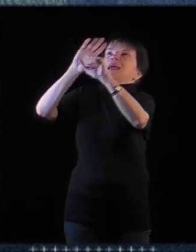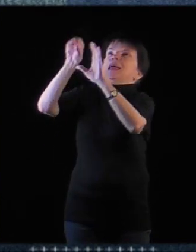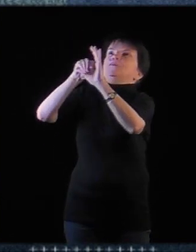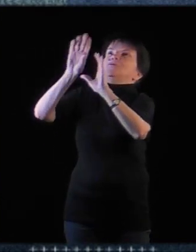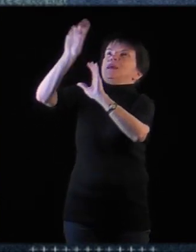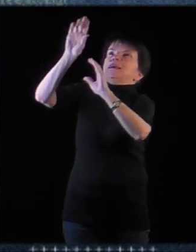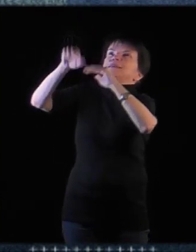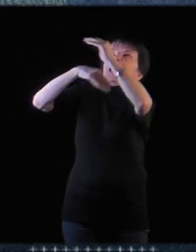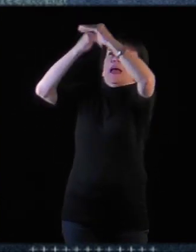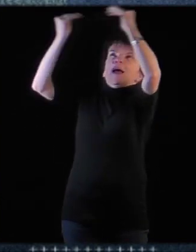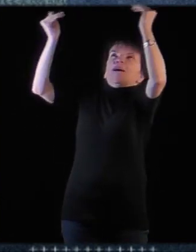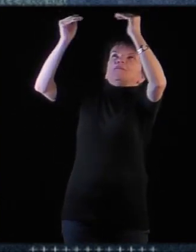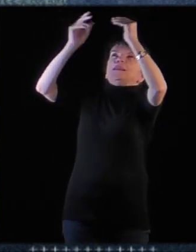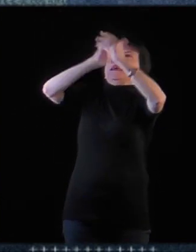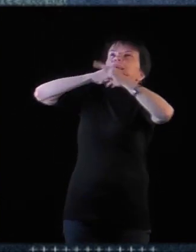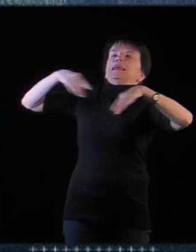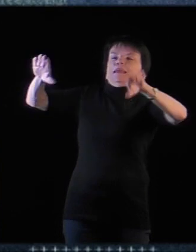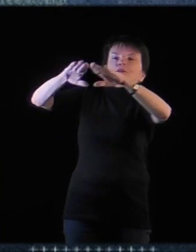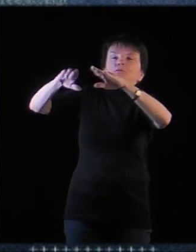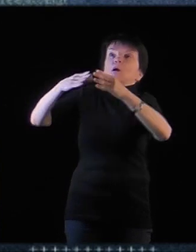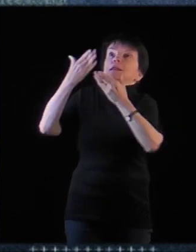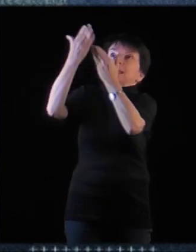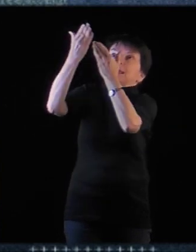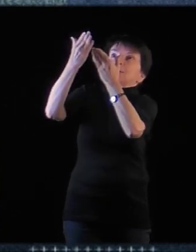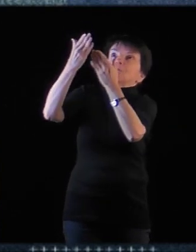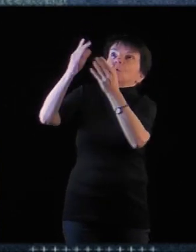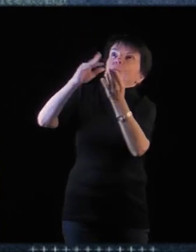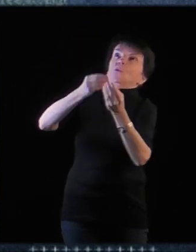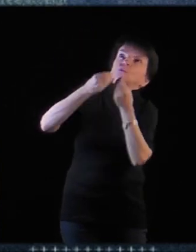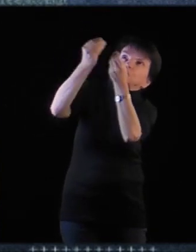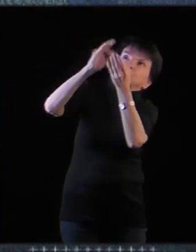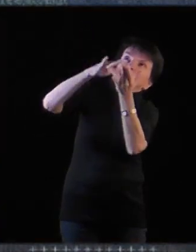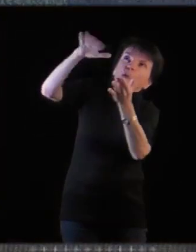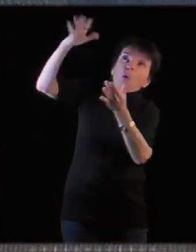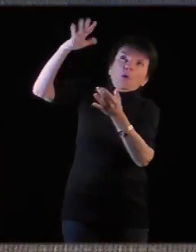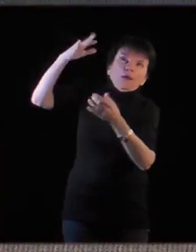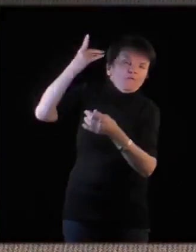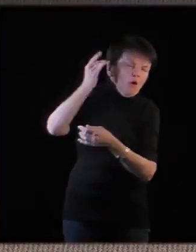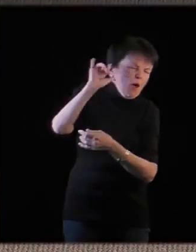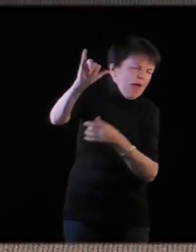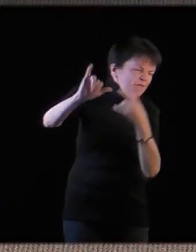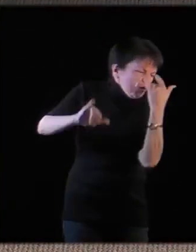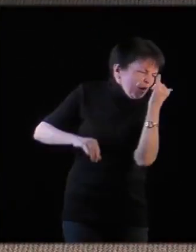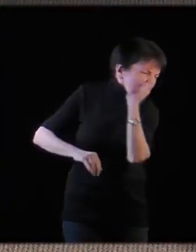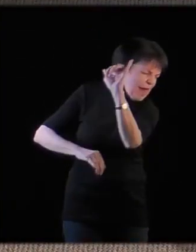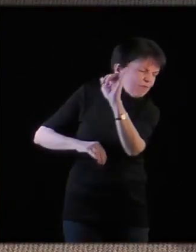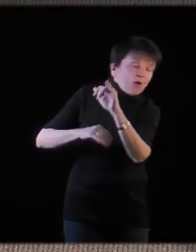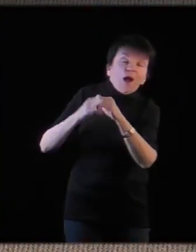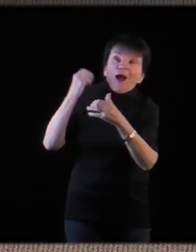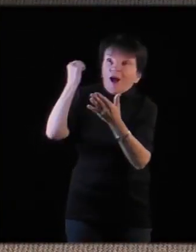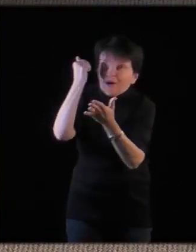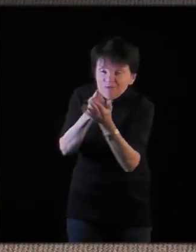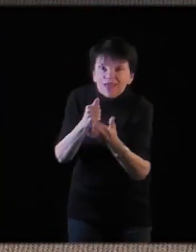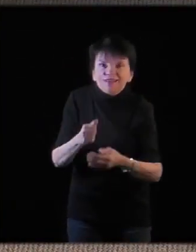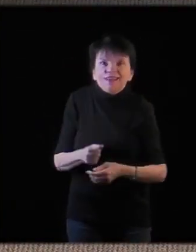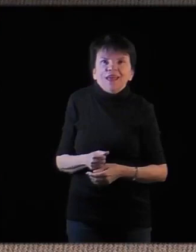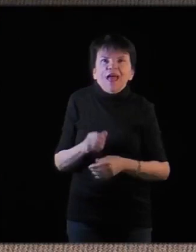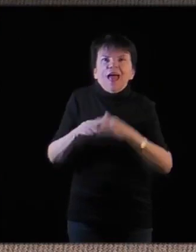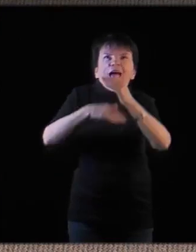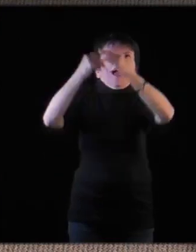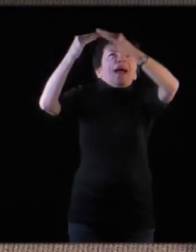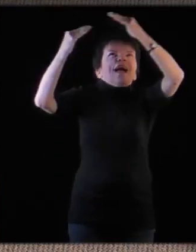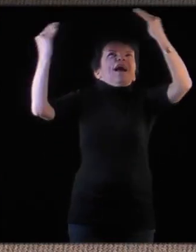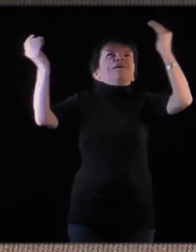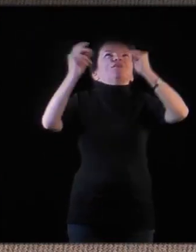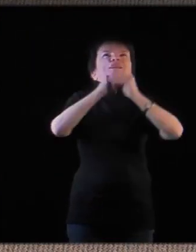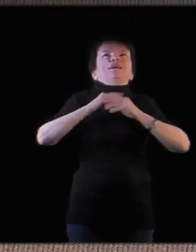glory forever and ever. Amen." The new kingdom, that heavenly kingdom, that place that we